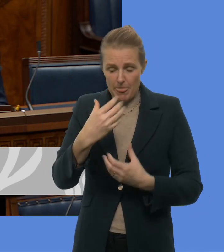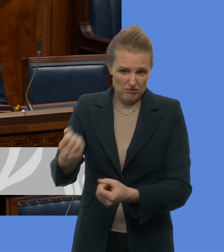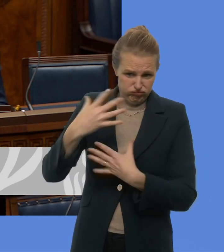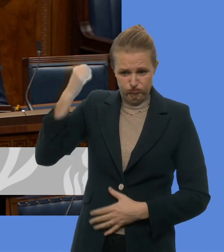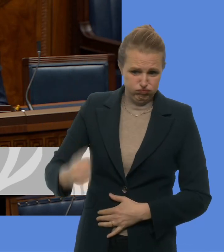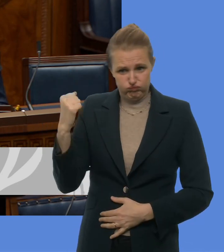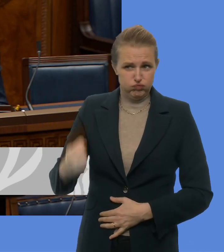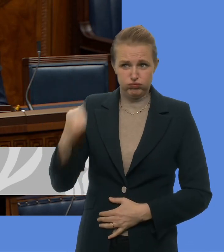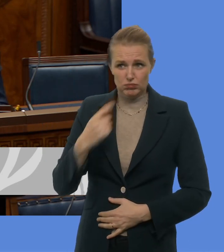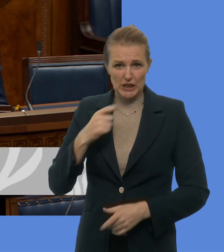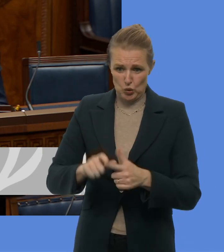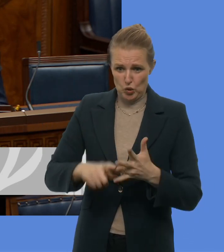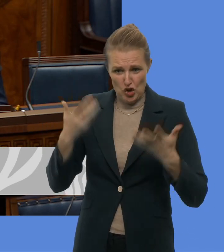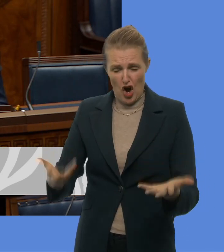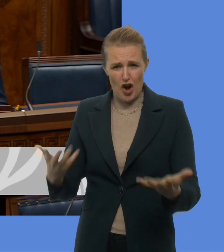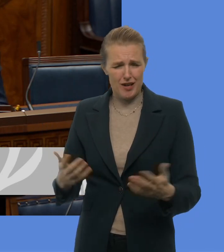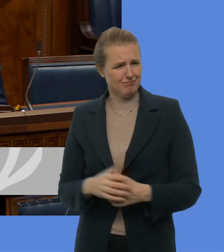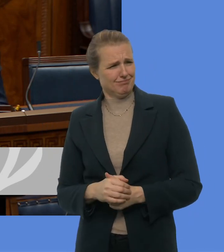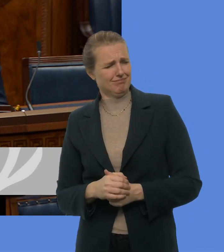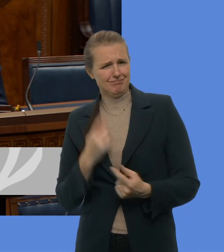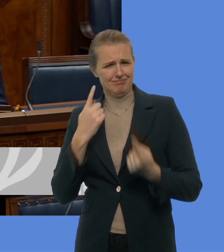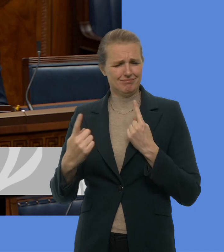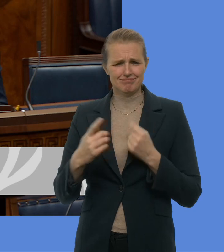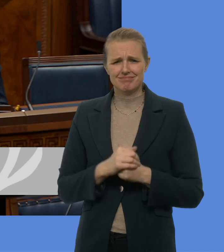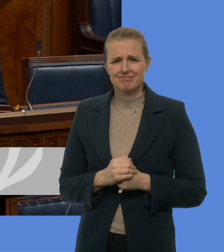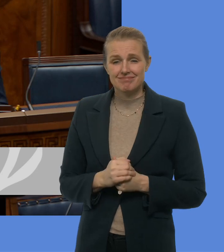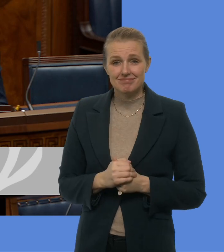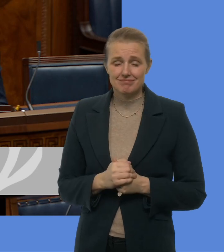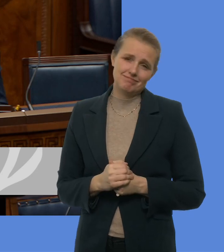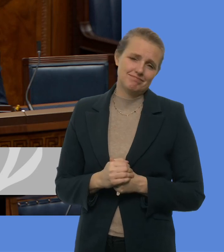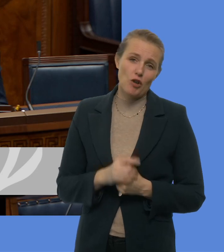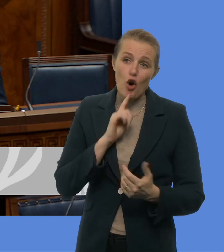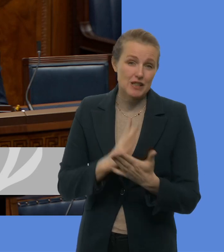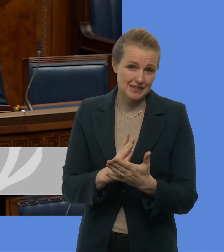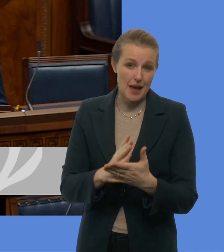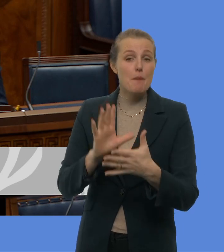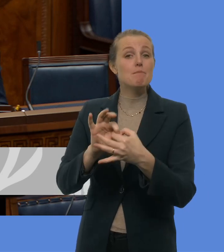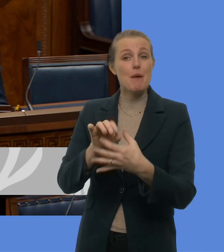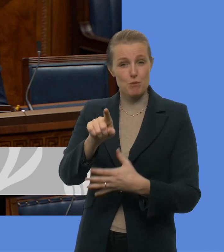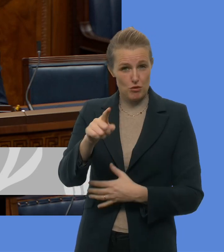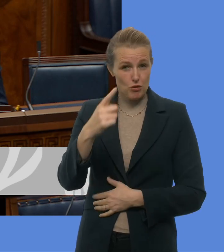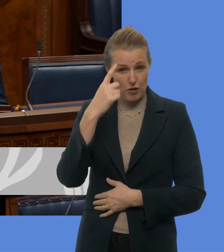desk and saying, do something now. Does the member really think if there was a